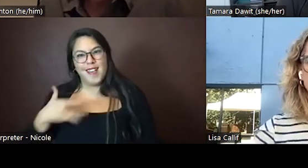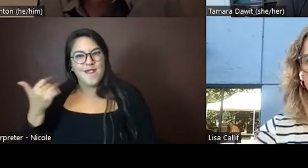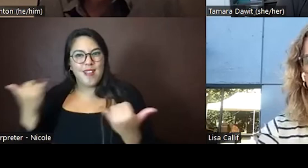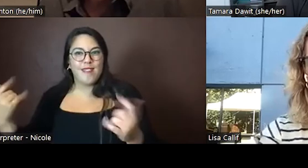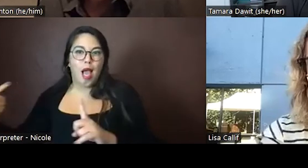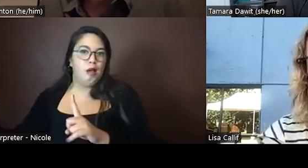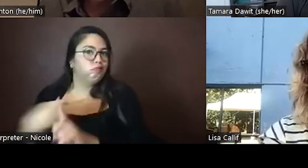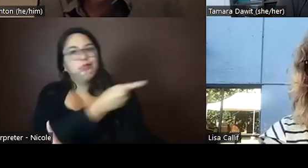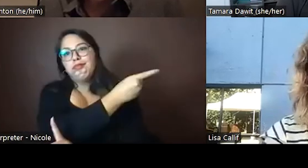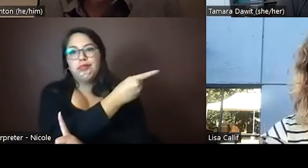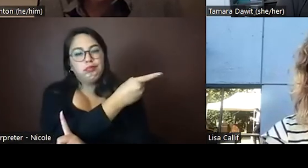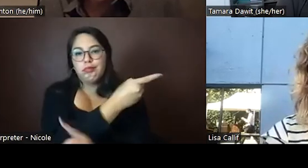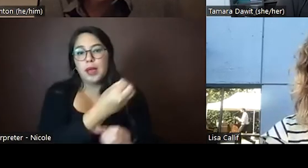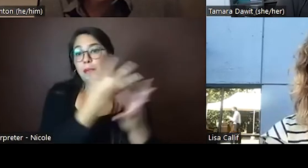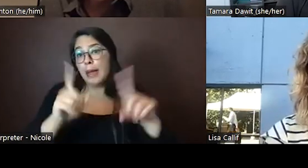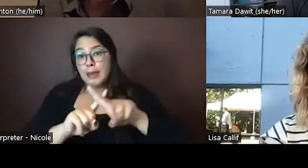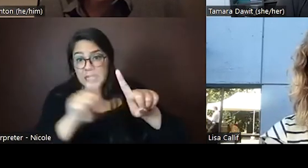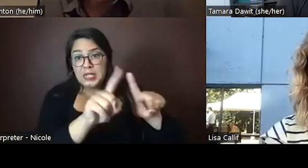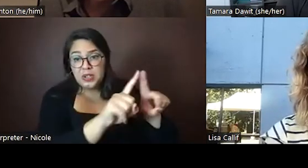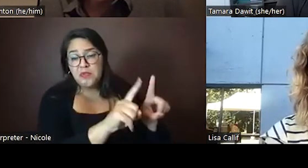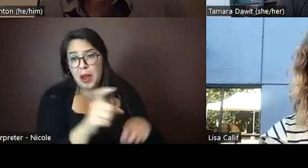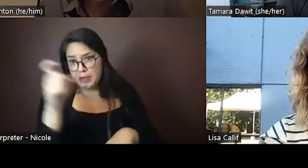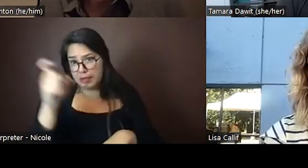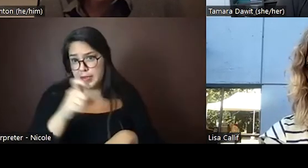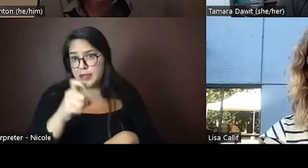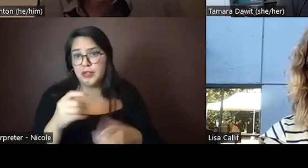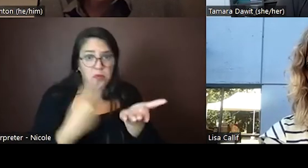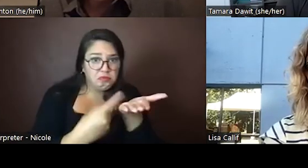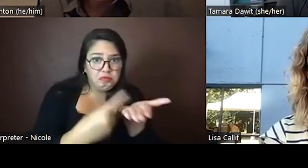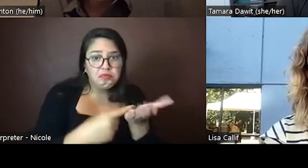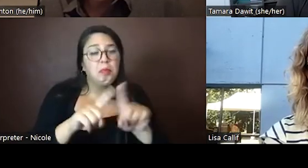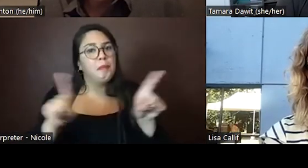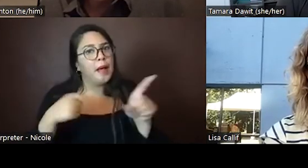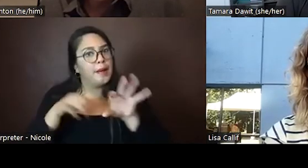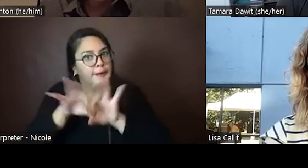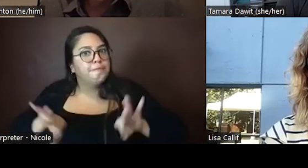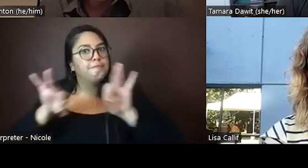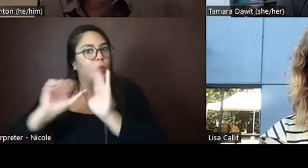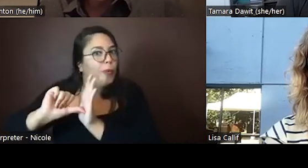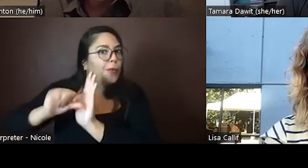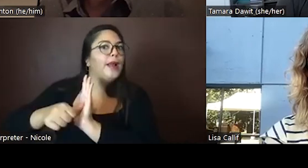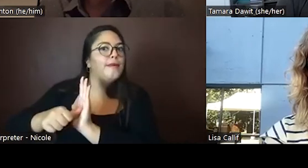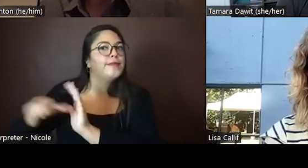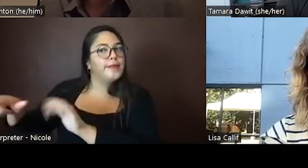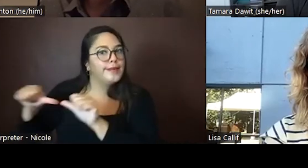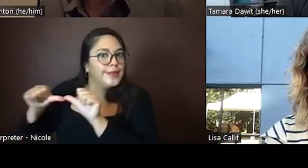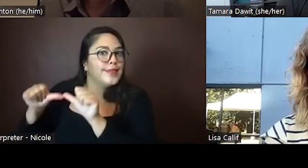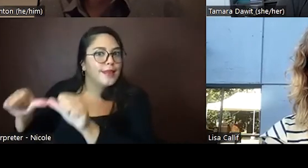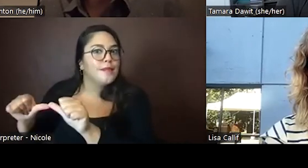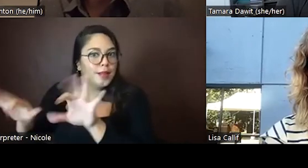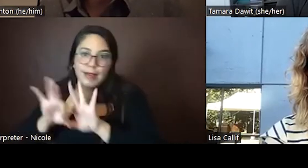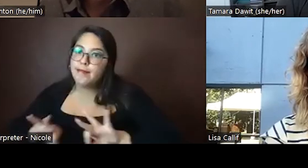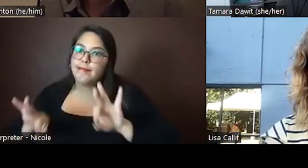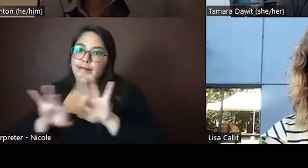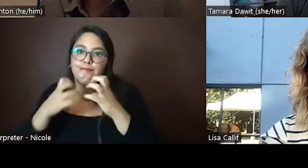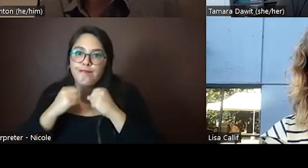in the conversation, but I'm a big advocate of bringing the conversation back to sustainability, because I do think it's really important in this field. And